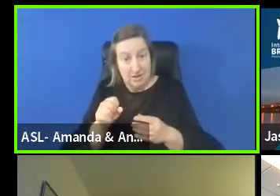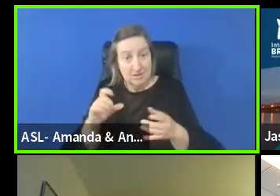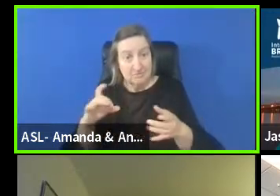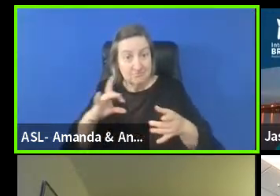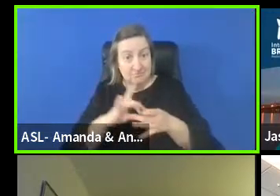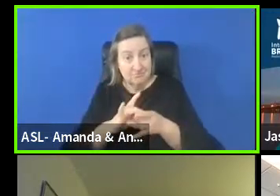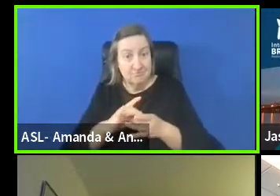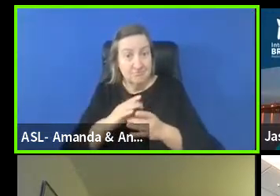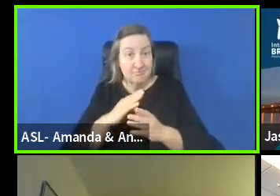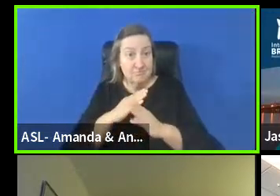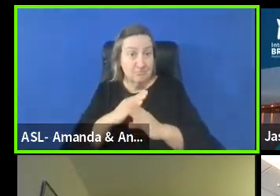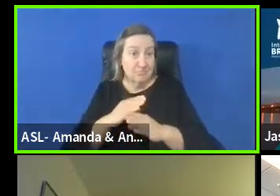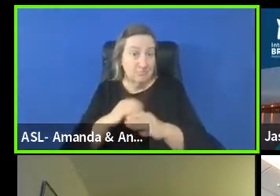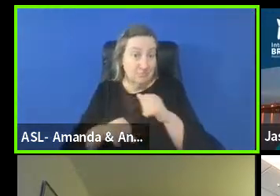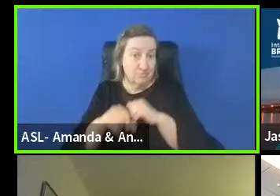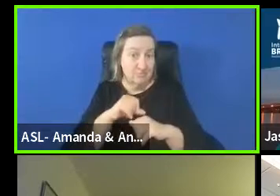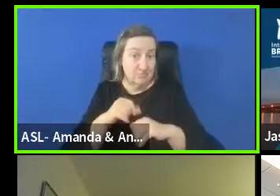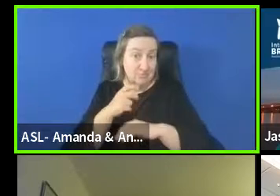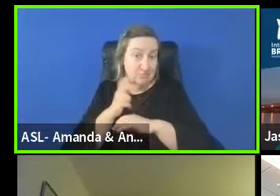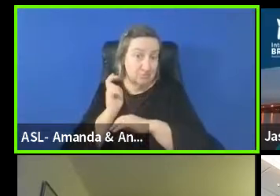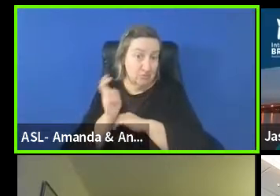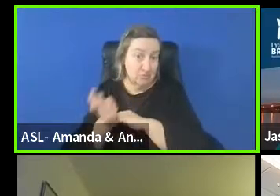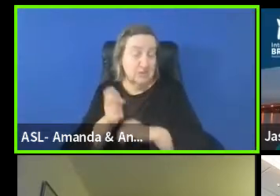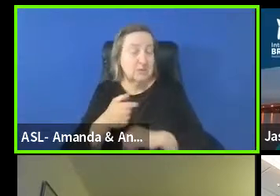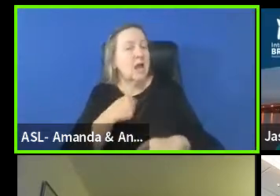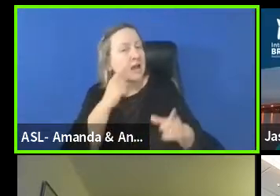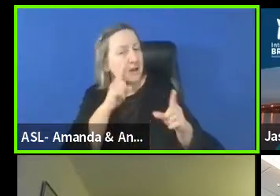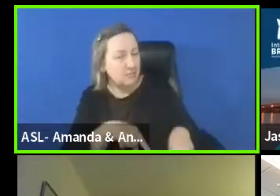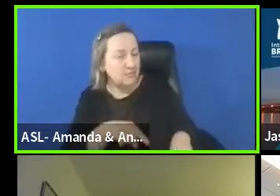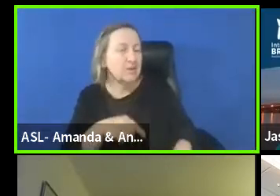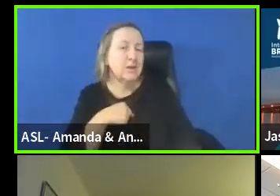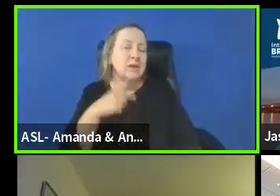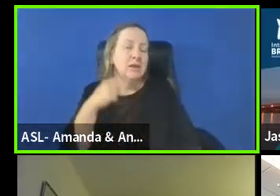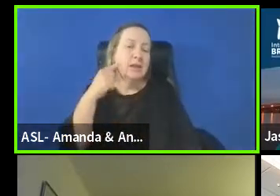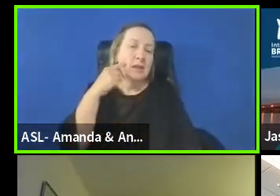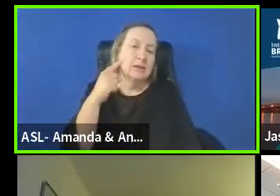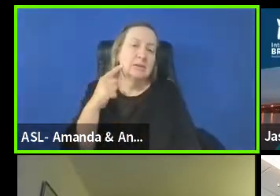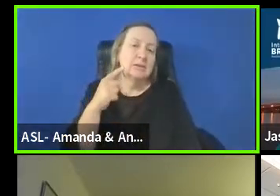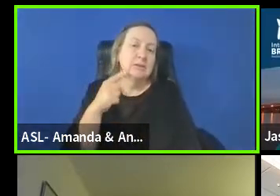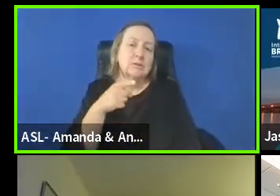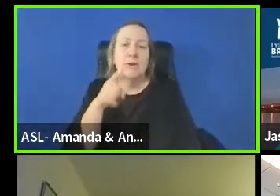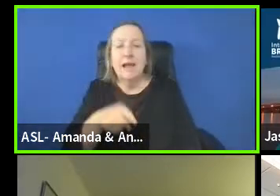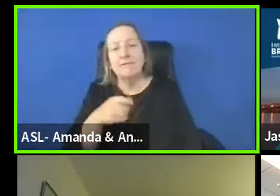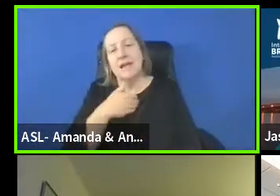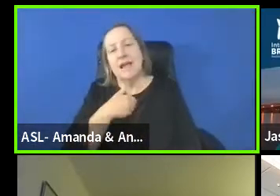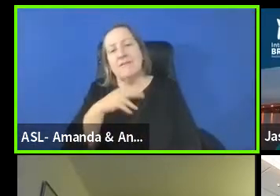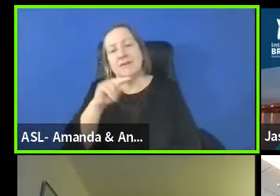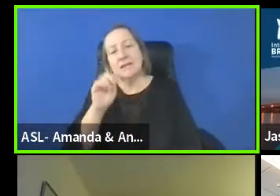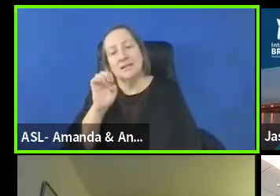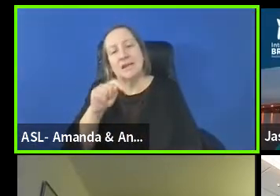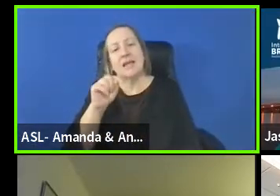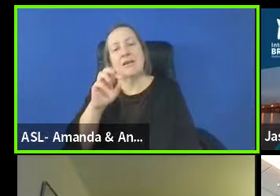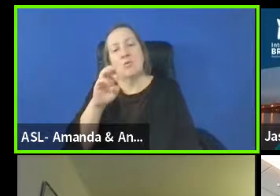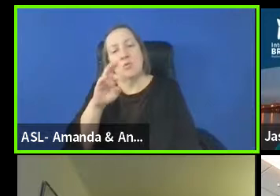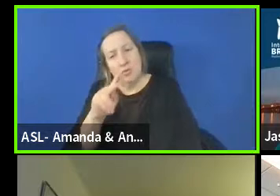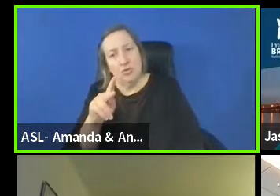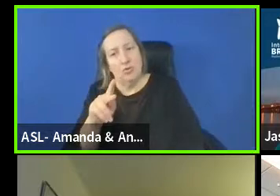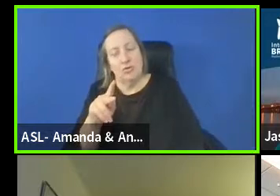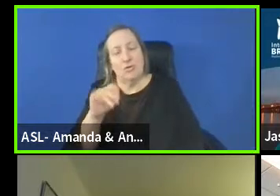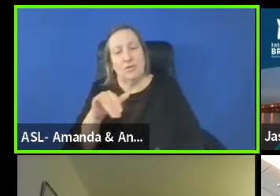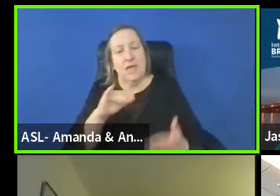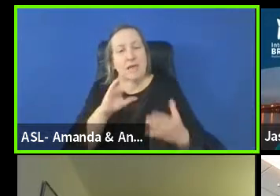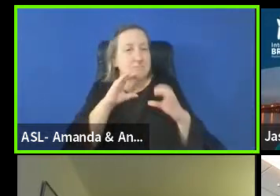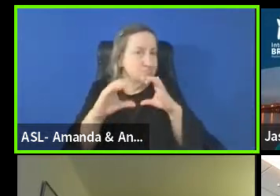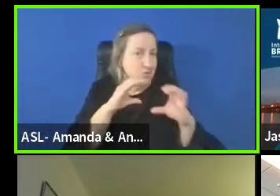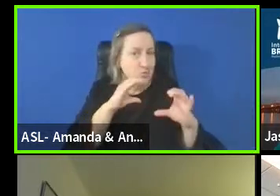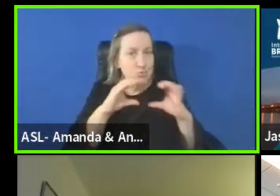other's transit. I agree. I think you got to have a network that's